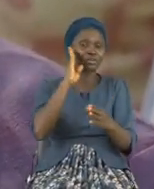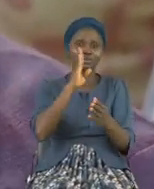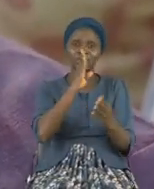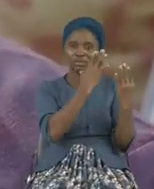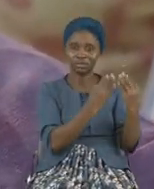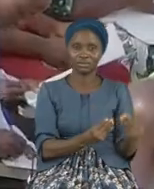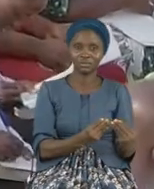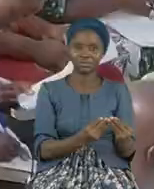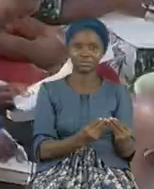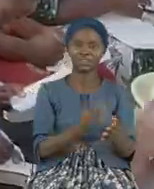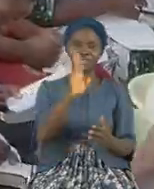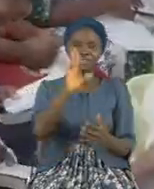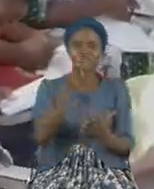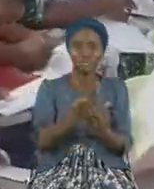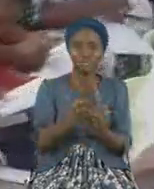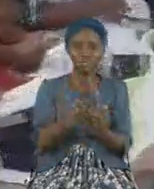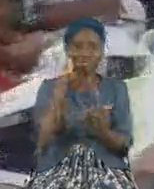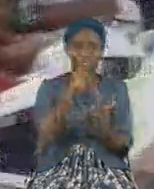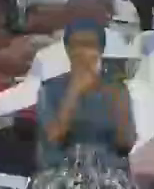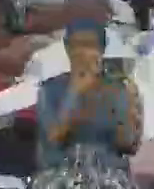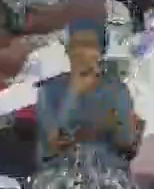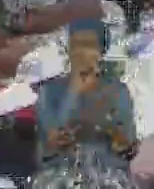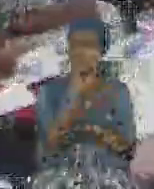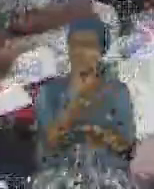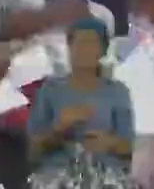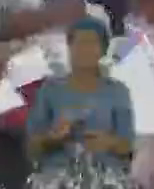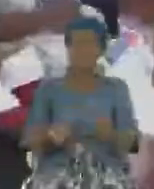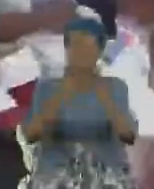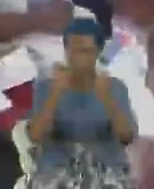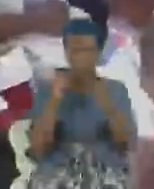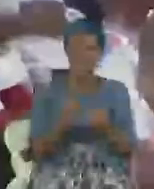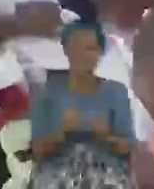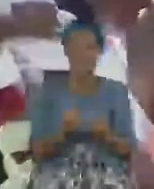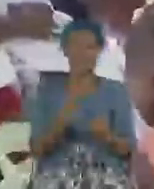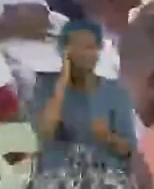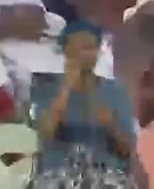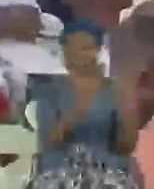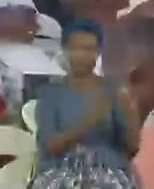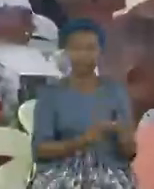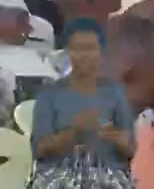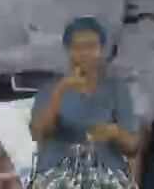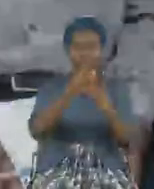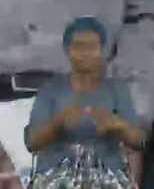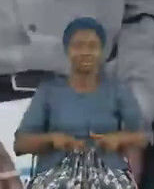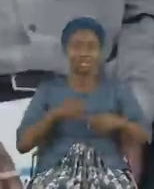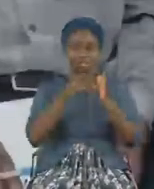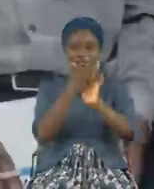finance was settled. And power will settle in your life in Jesus'